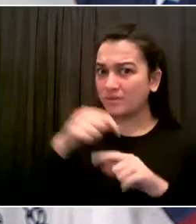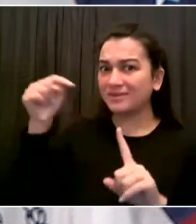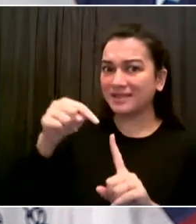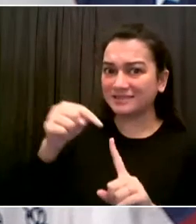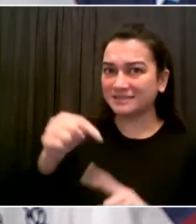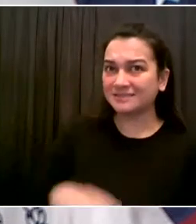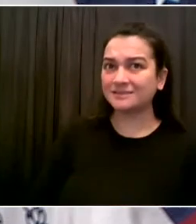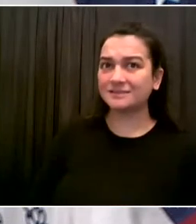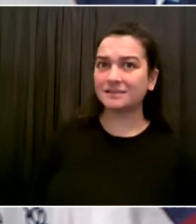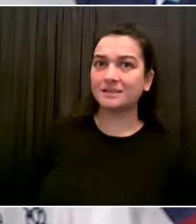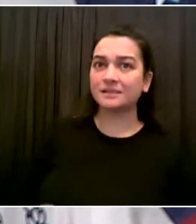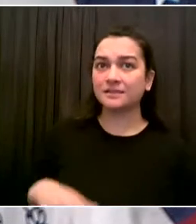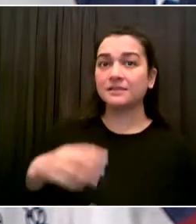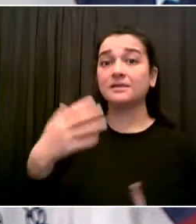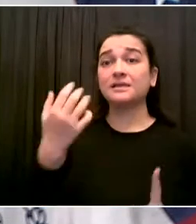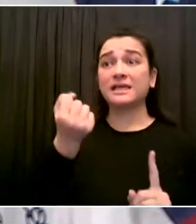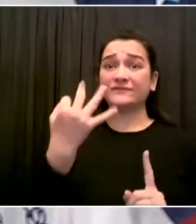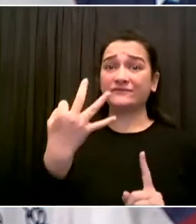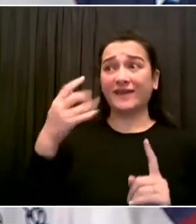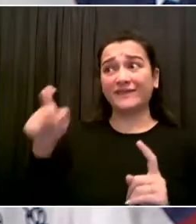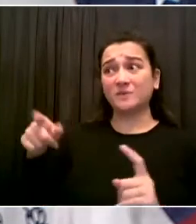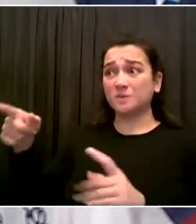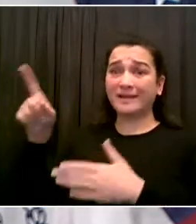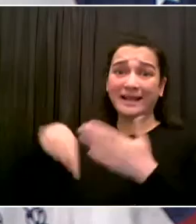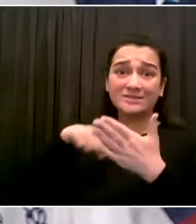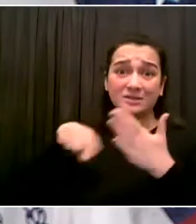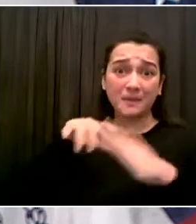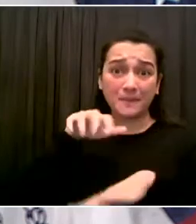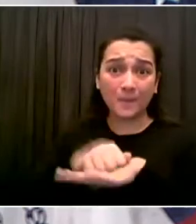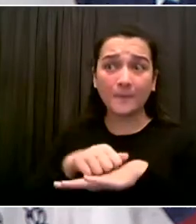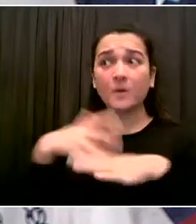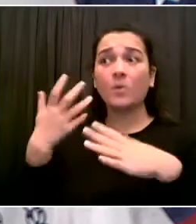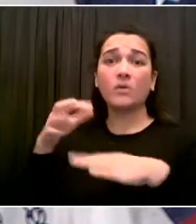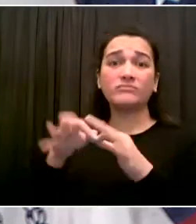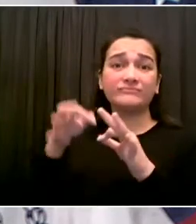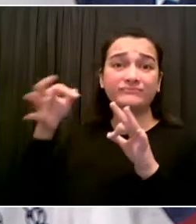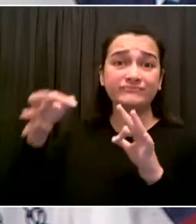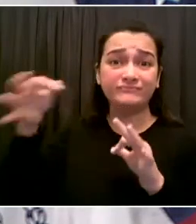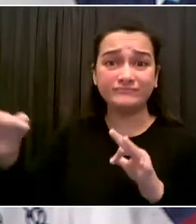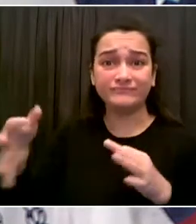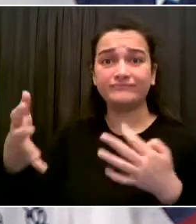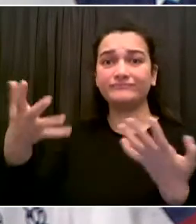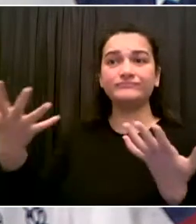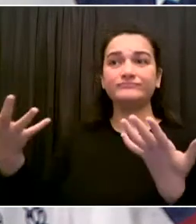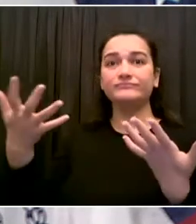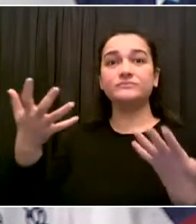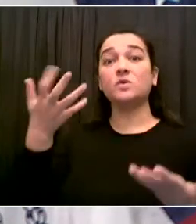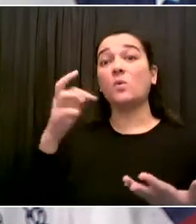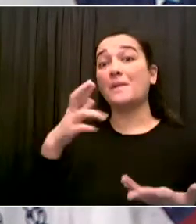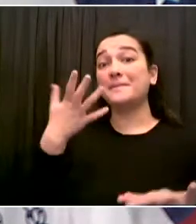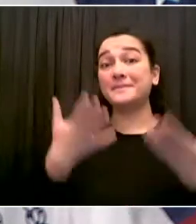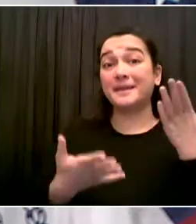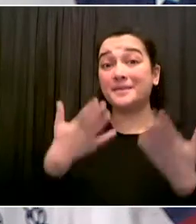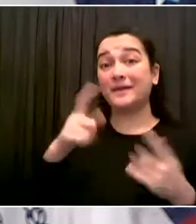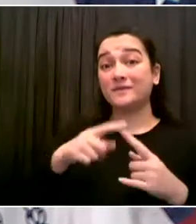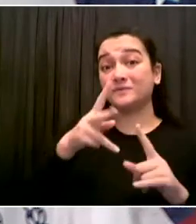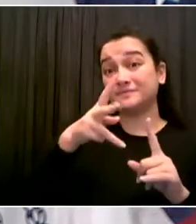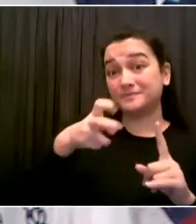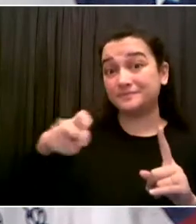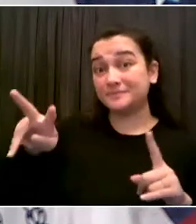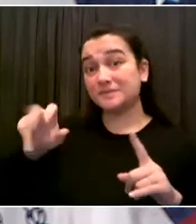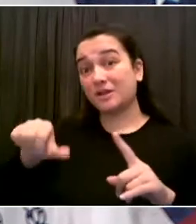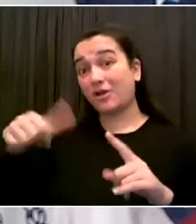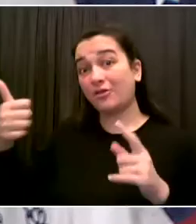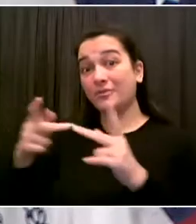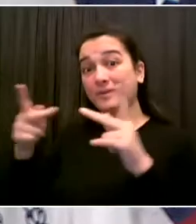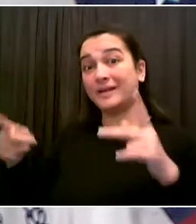wherever possible to a situation where we use Moderna or Pfizer. The homebound